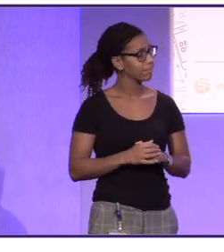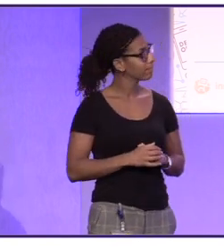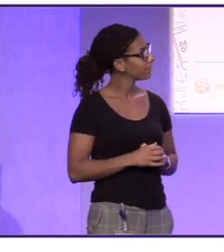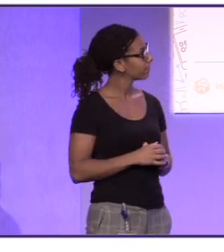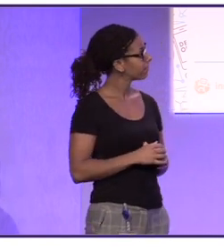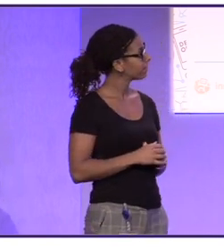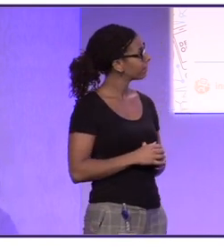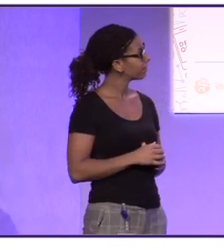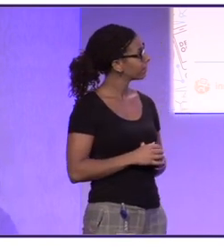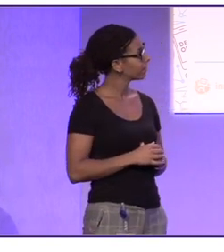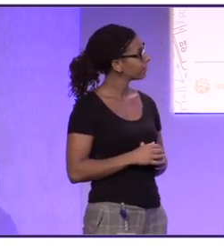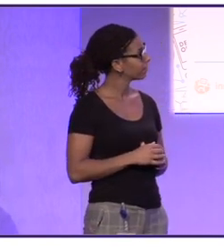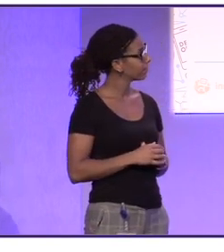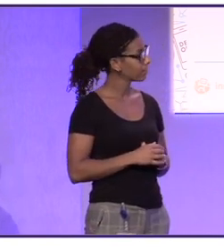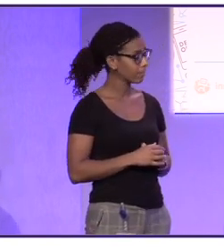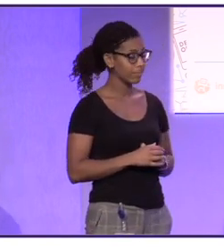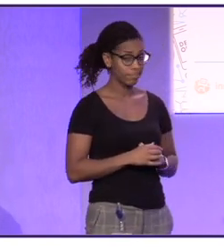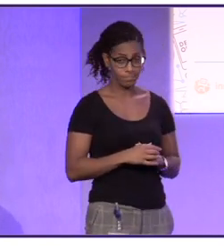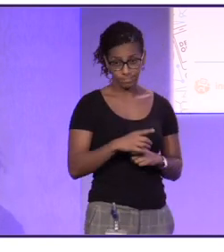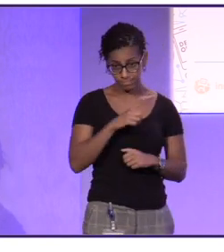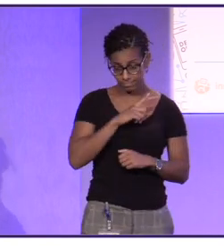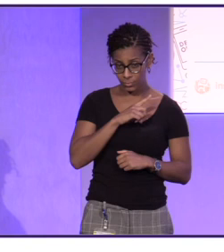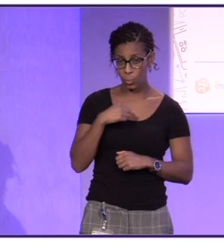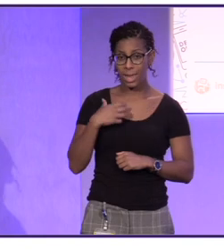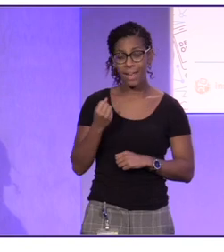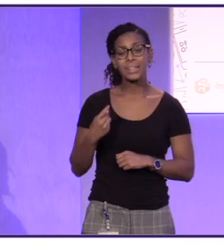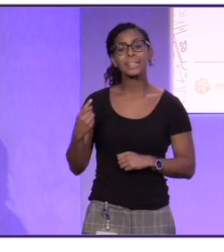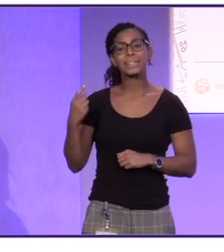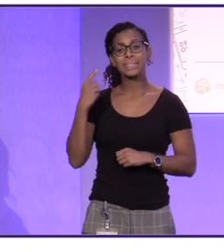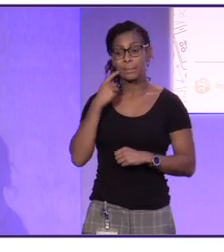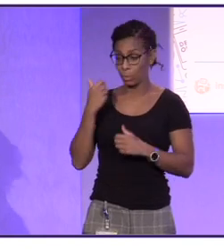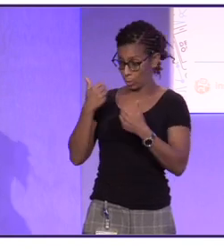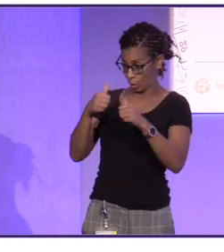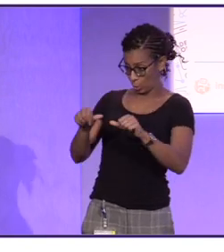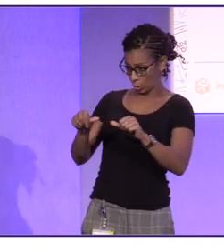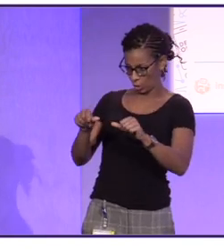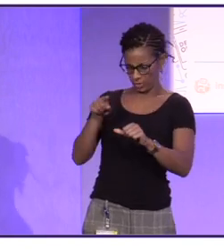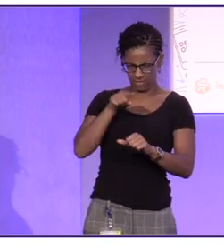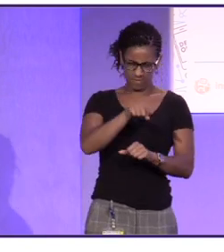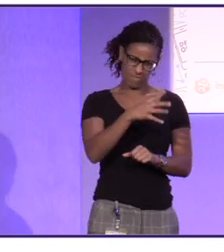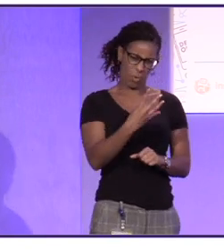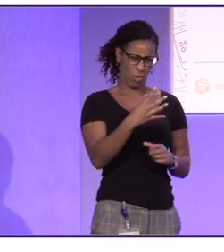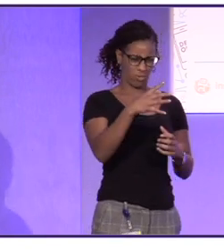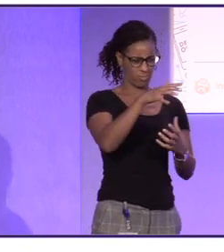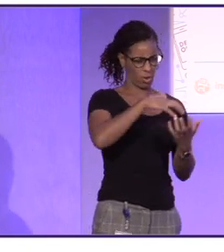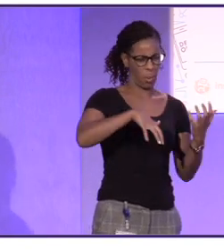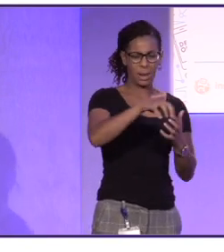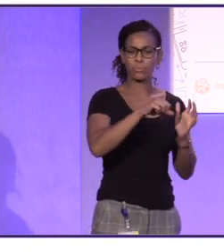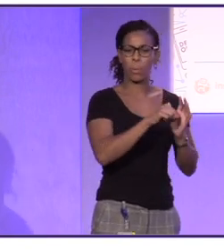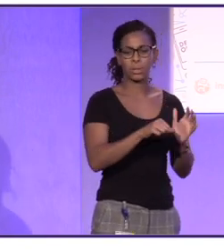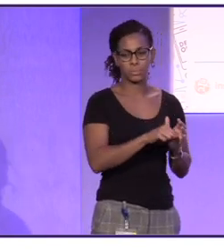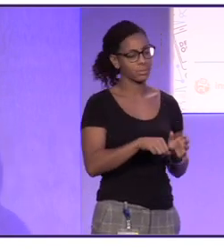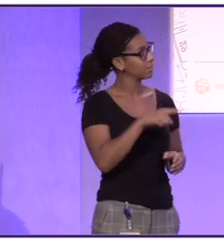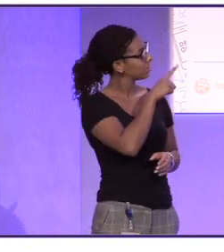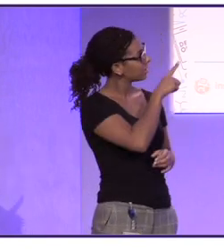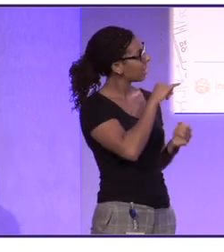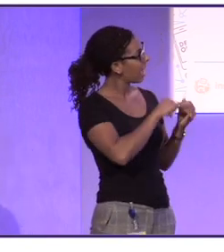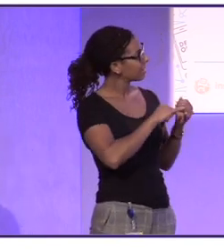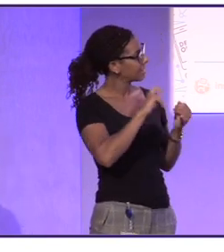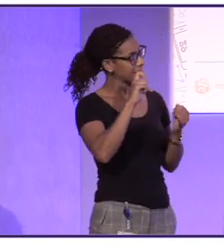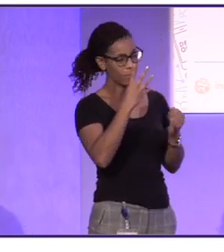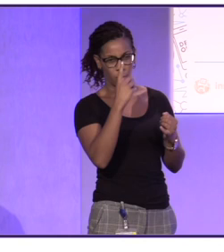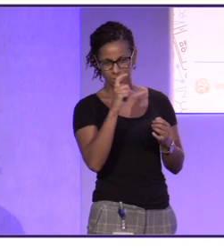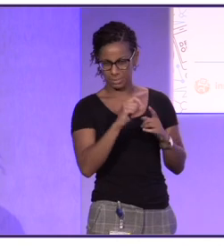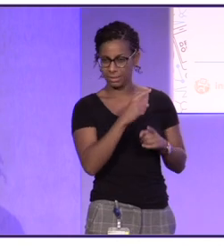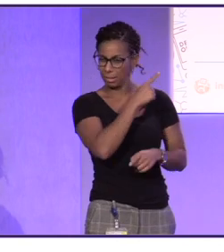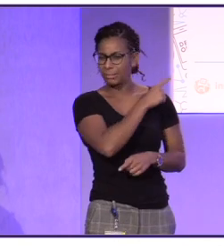the first one is we have simple solutions for complex problems. It's an acronym that we just made up, and it's the thing we see over and over